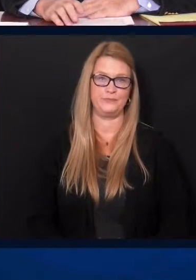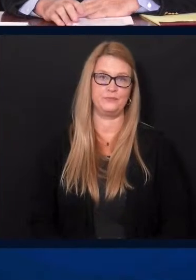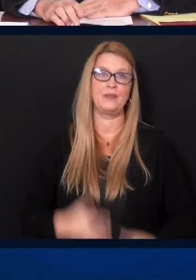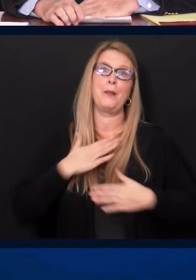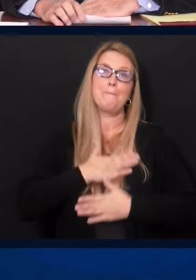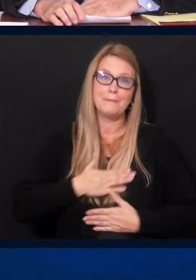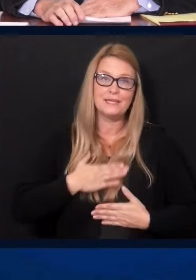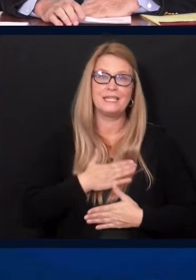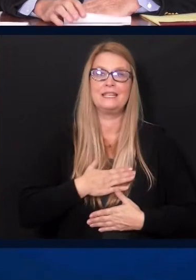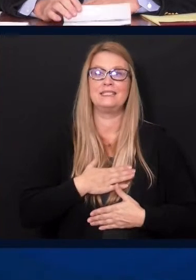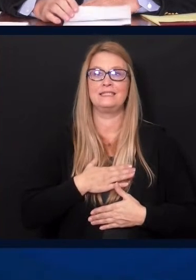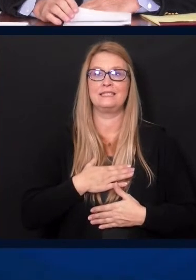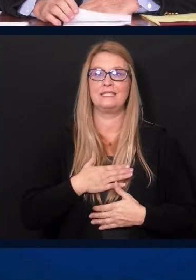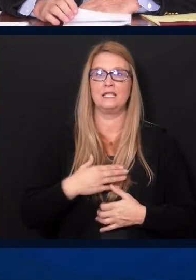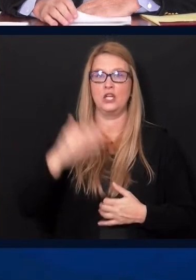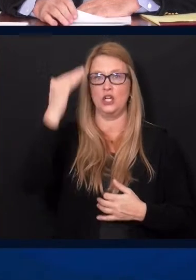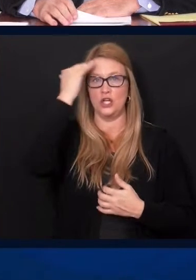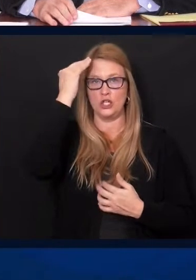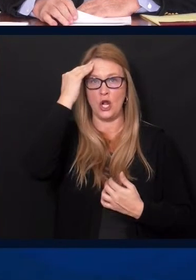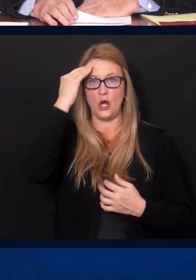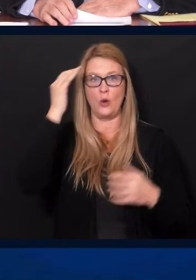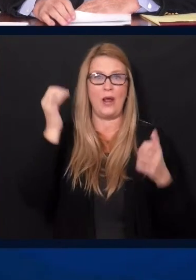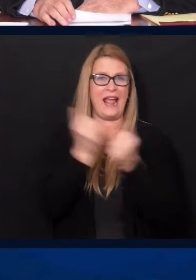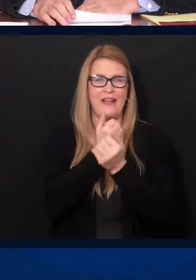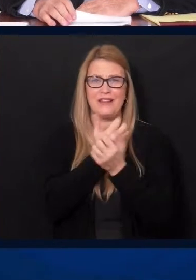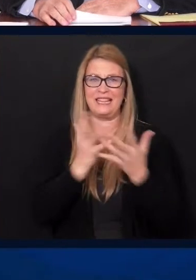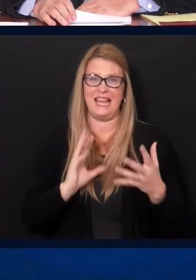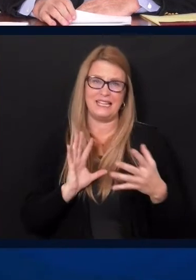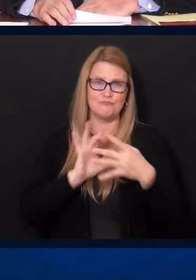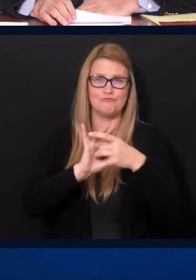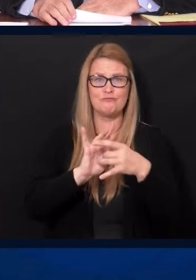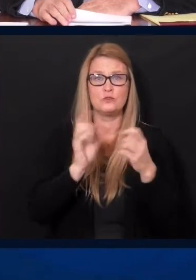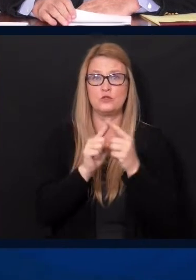Please, please, please know this is all about age.